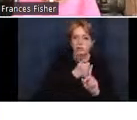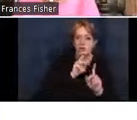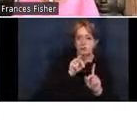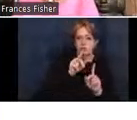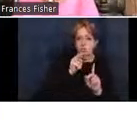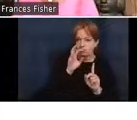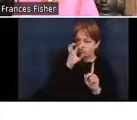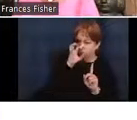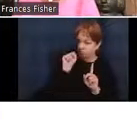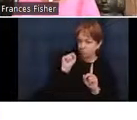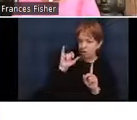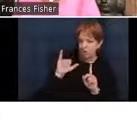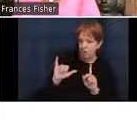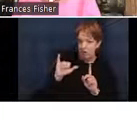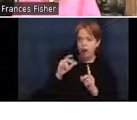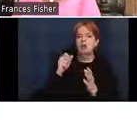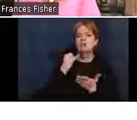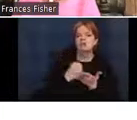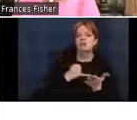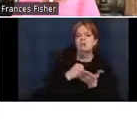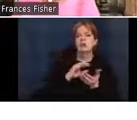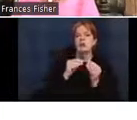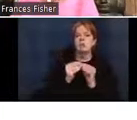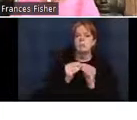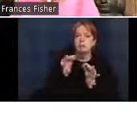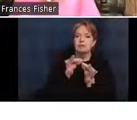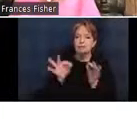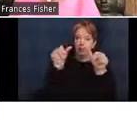shift towards more abstract and simple lines.